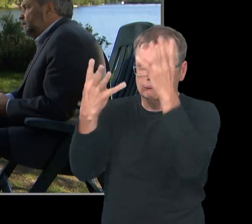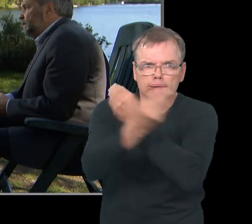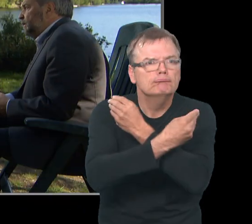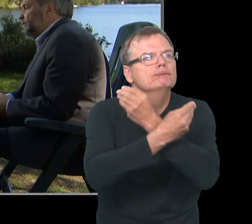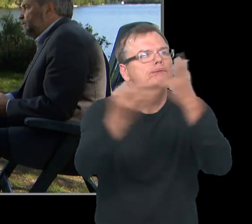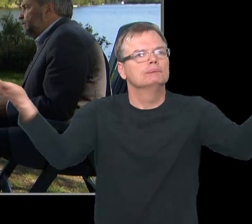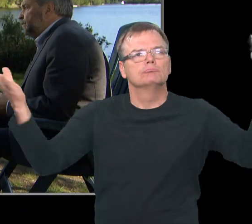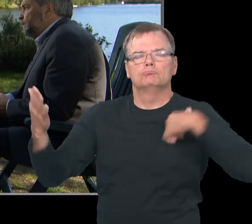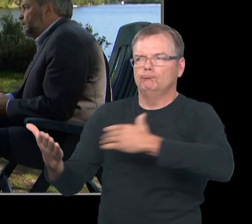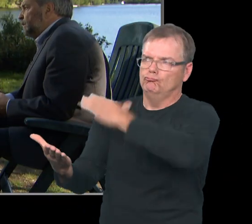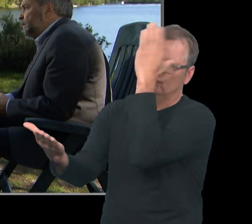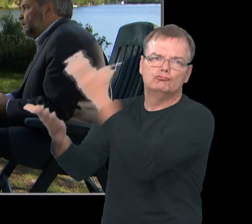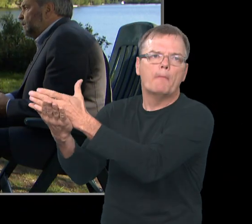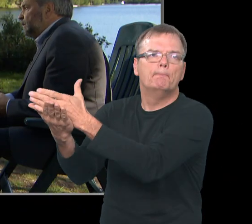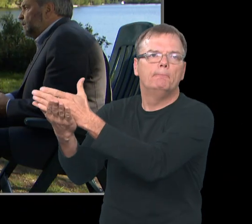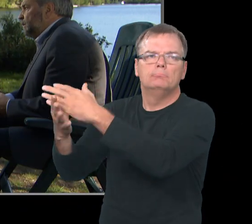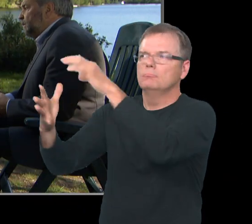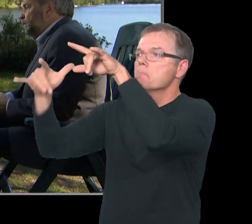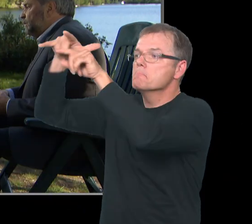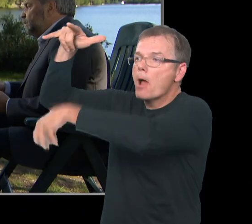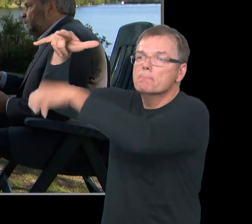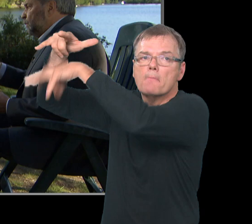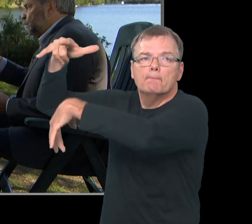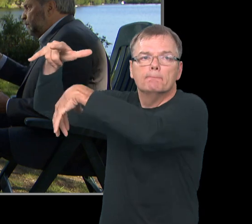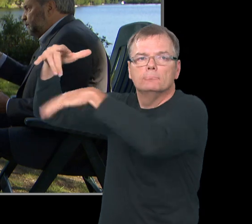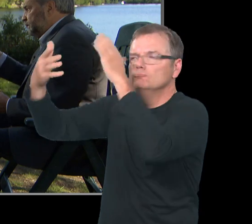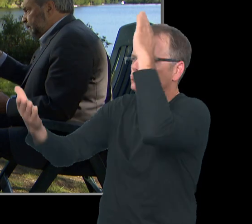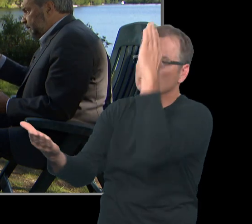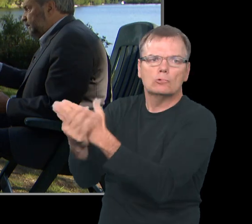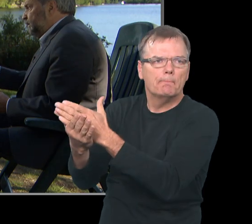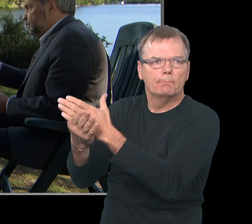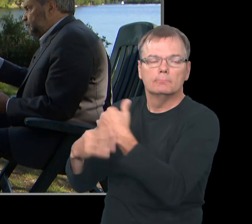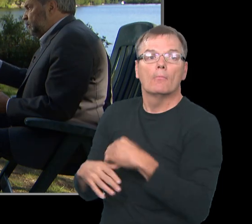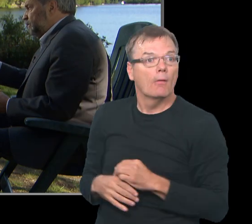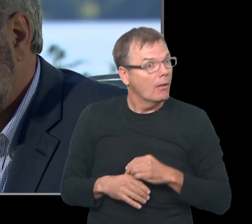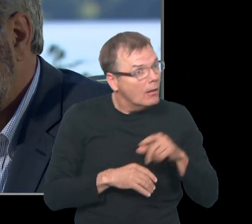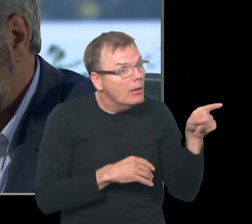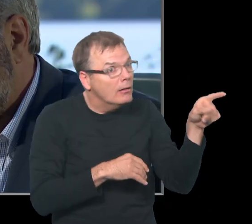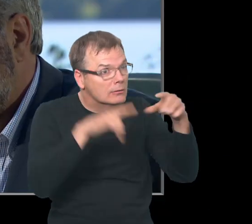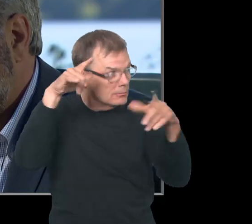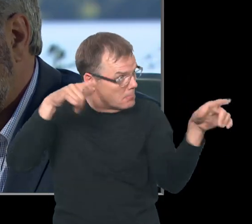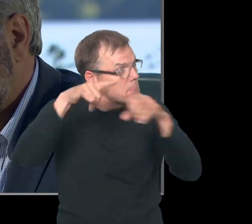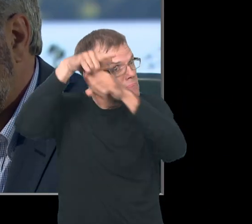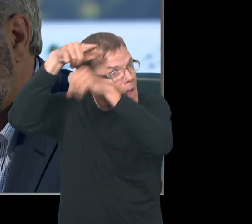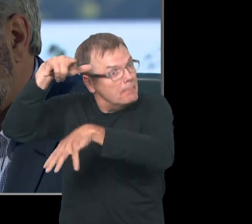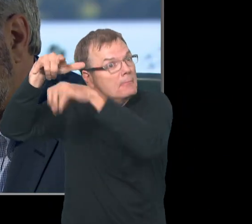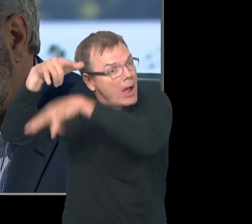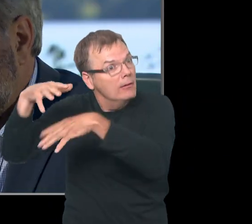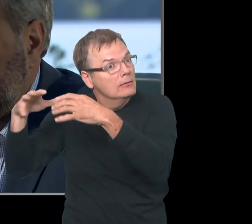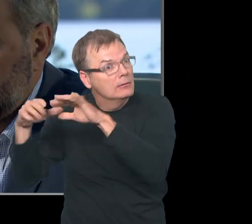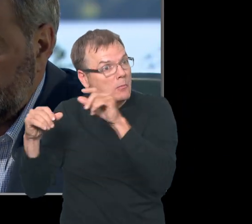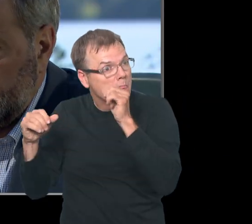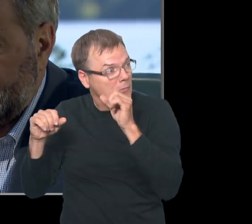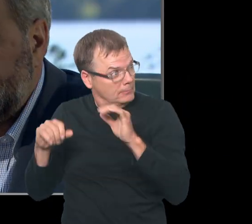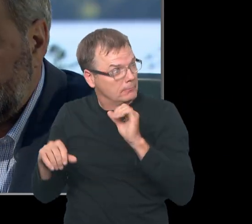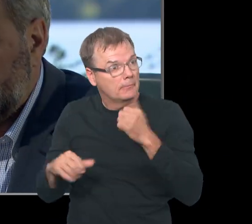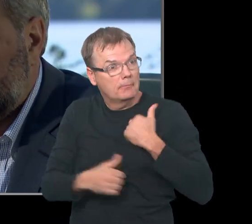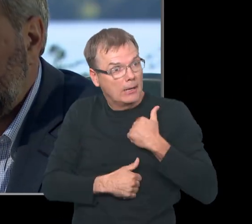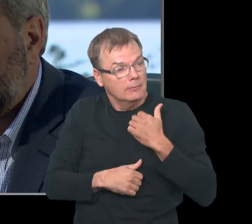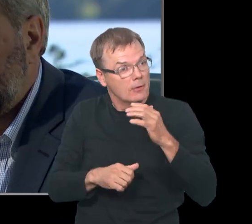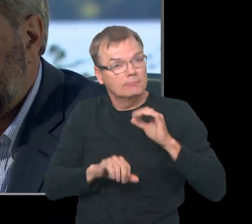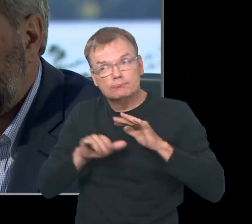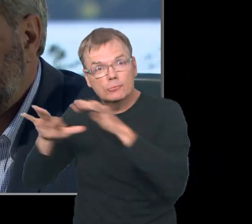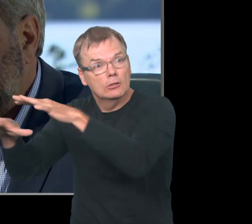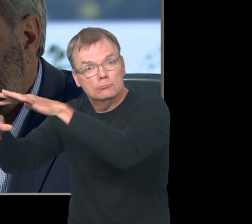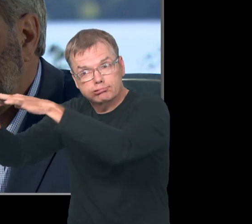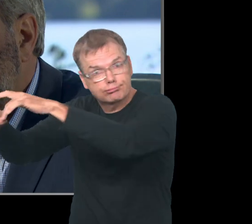forces there, including those on training missions, would be brought home? We will immediately withdraw our troops from Iraq, and to the extent that they are